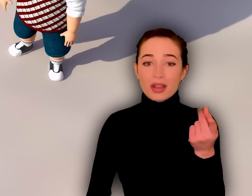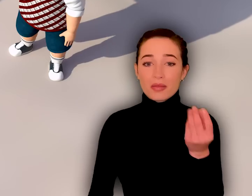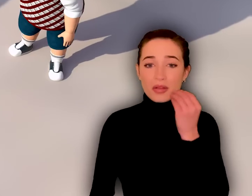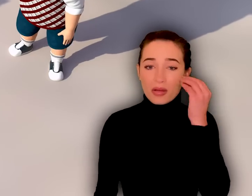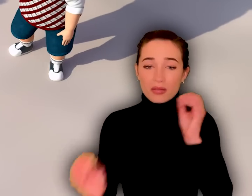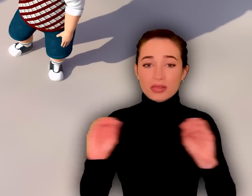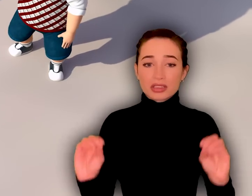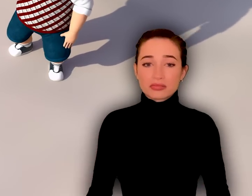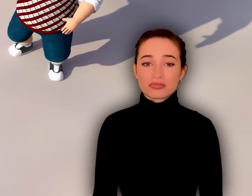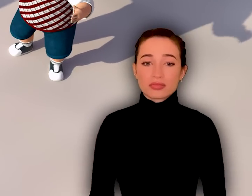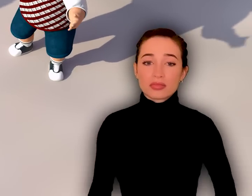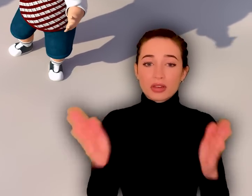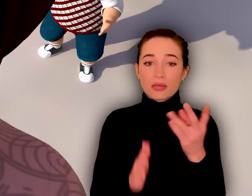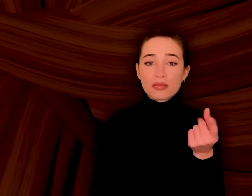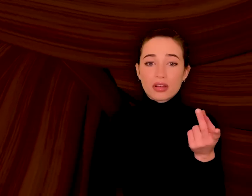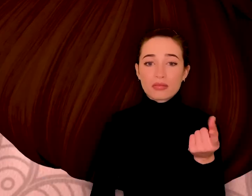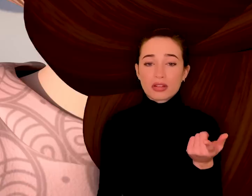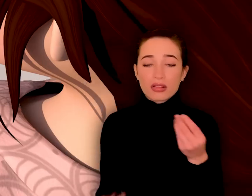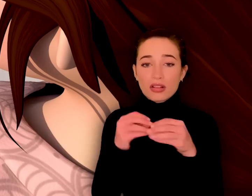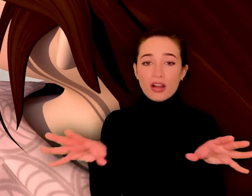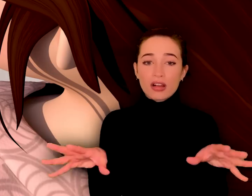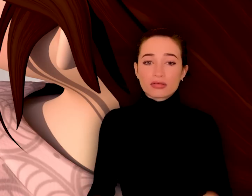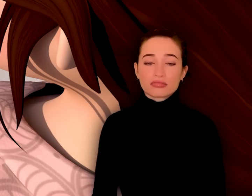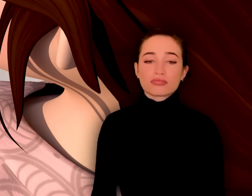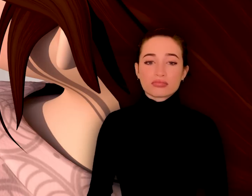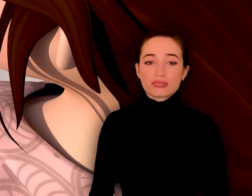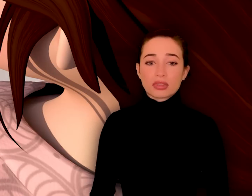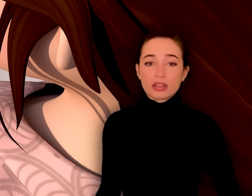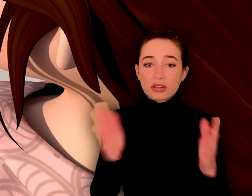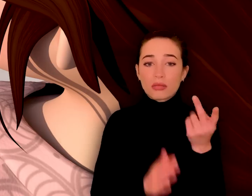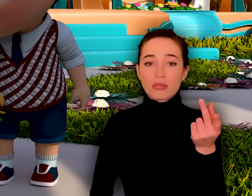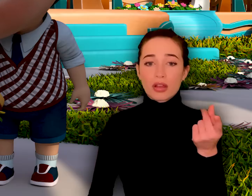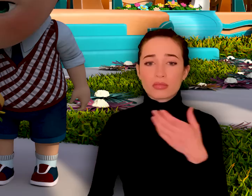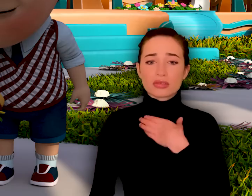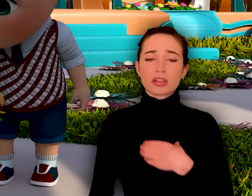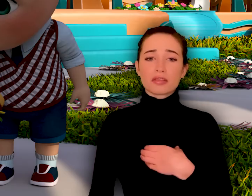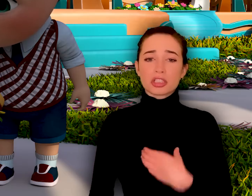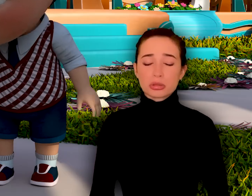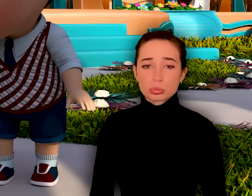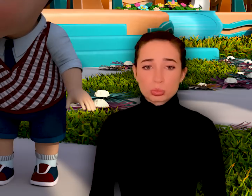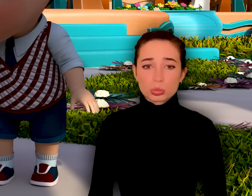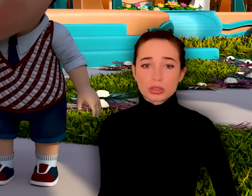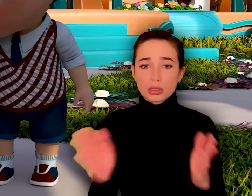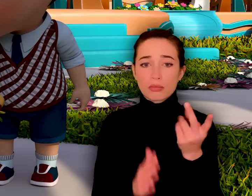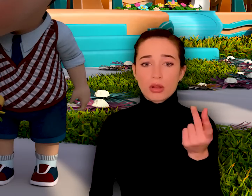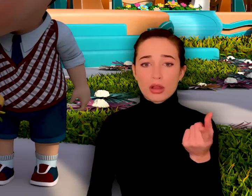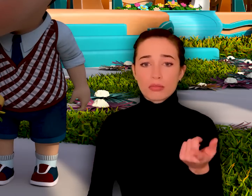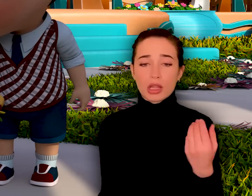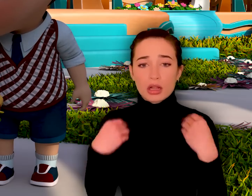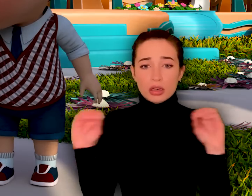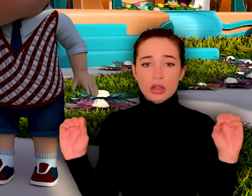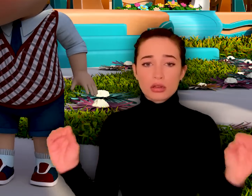this little puppy was homeless this little puppy got lost this little puppy was starving this